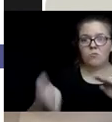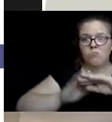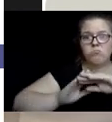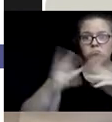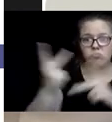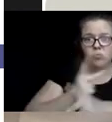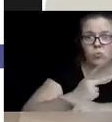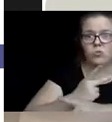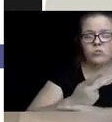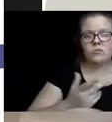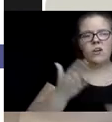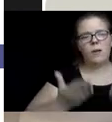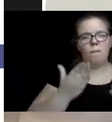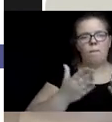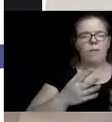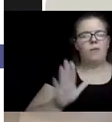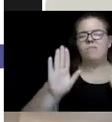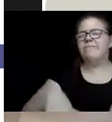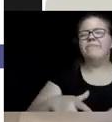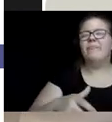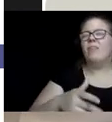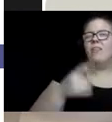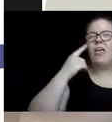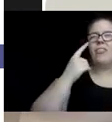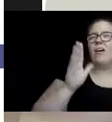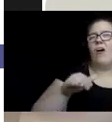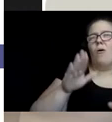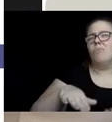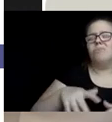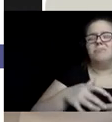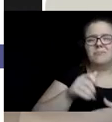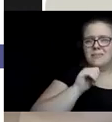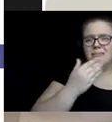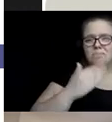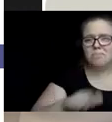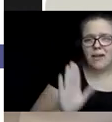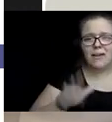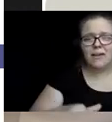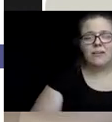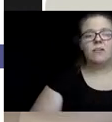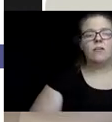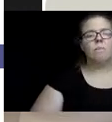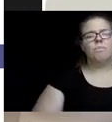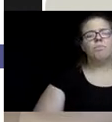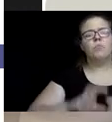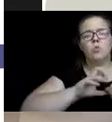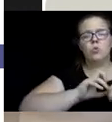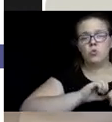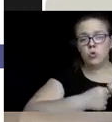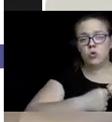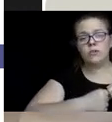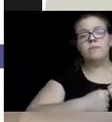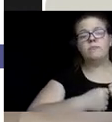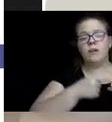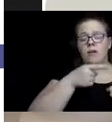They might be in denial. It's not so bad. Grief is on here, and I think it's an important one because it's